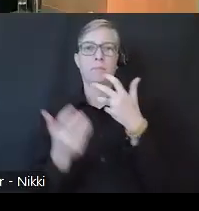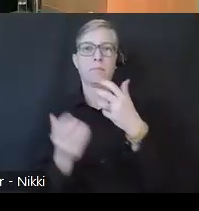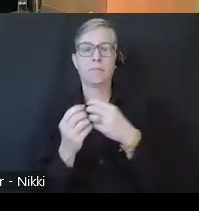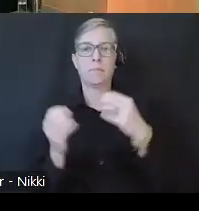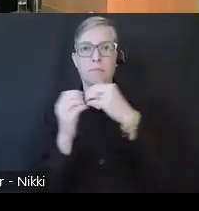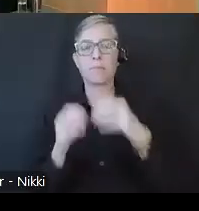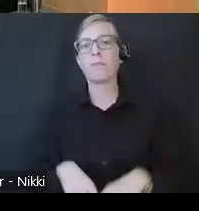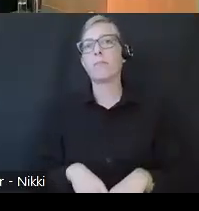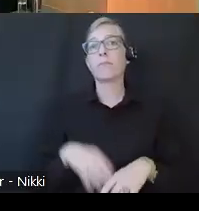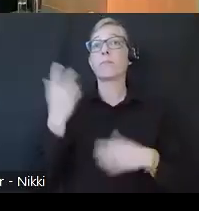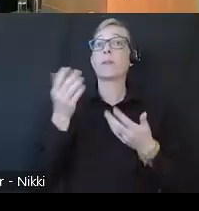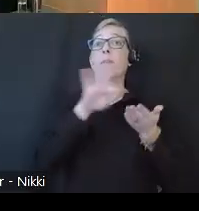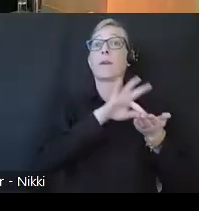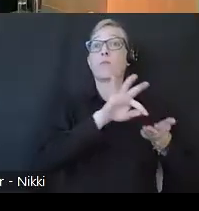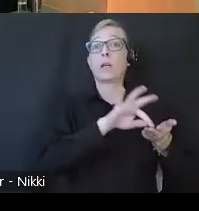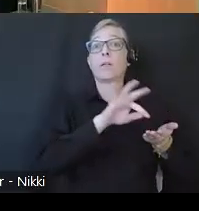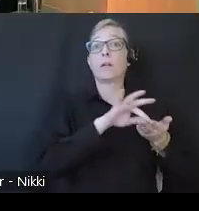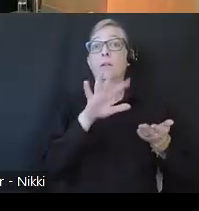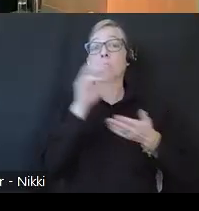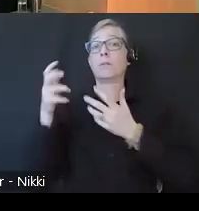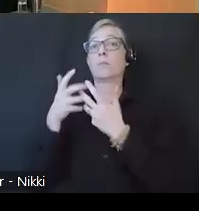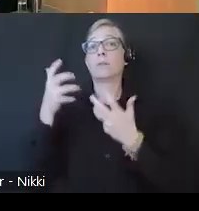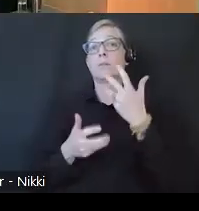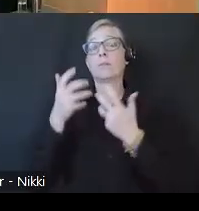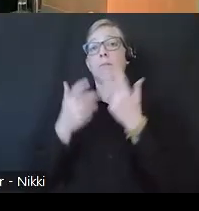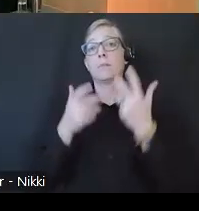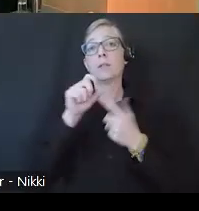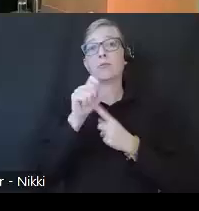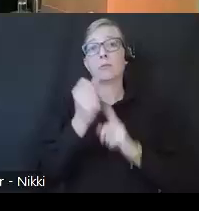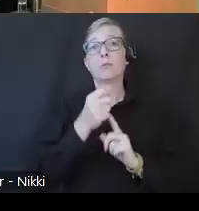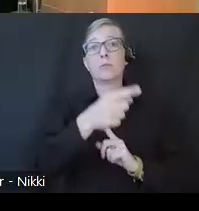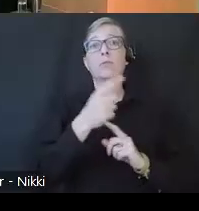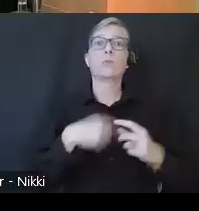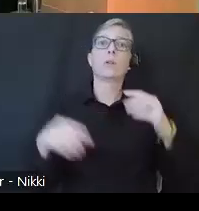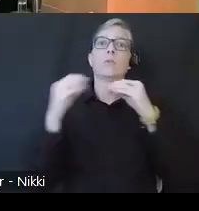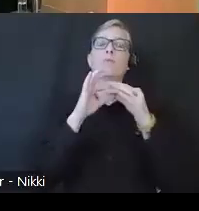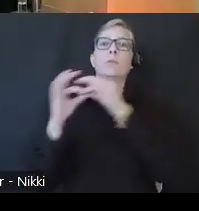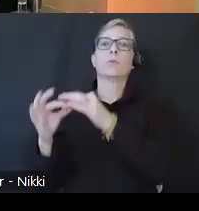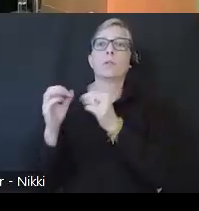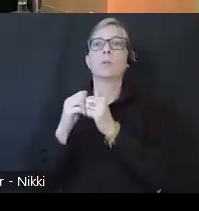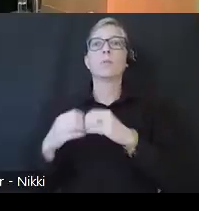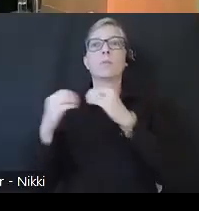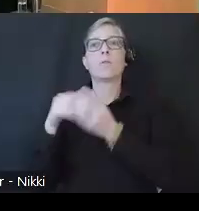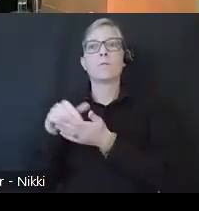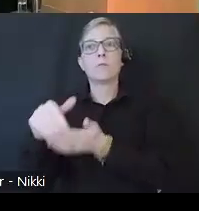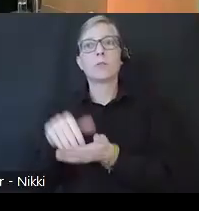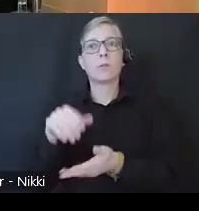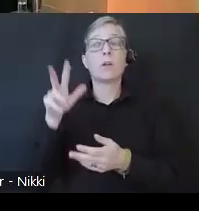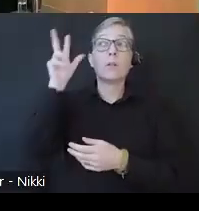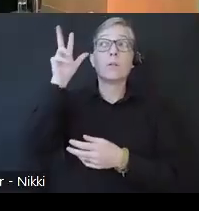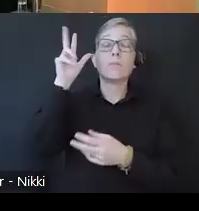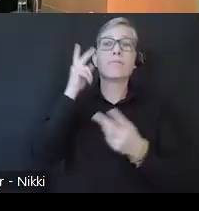Interestingly, those ratings in the mismatch condition were associated with more frequent auditory and visual hallucinatory experiences and sensed